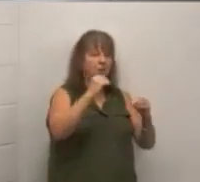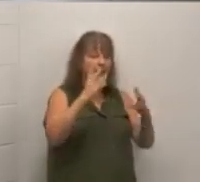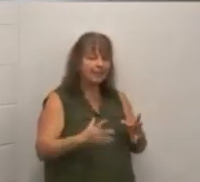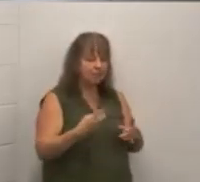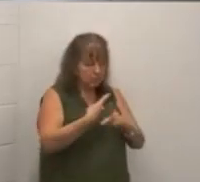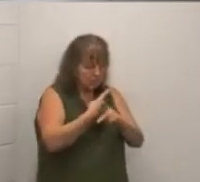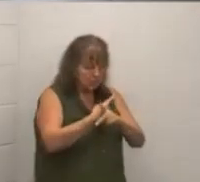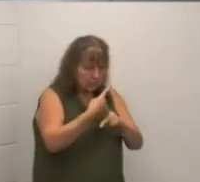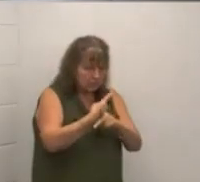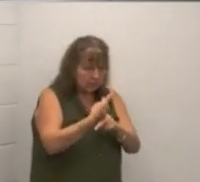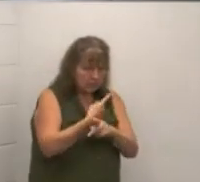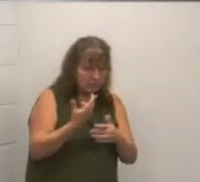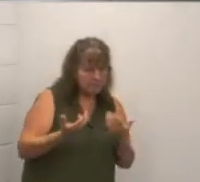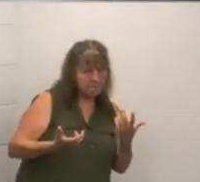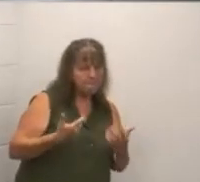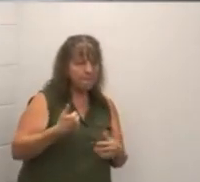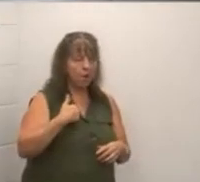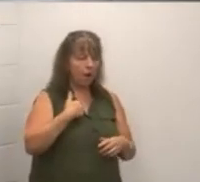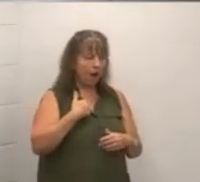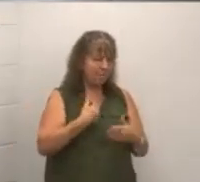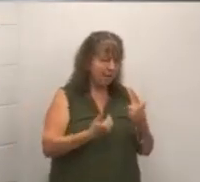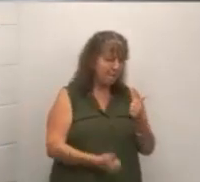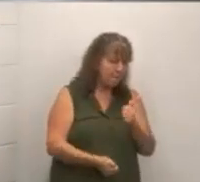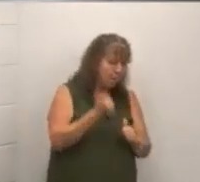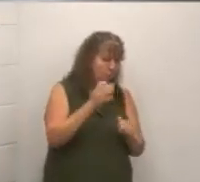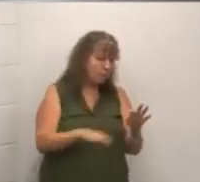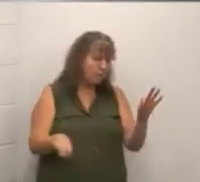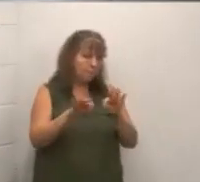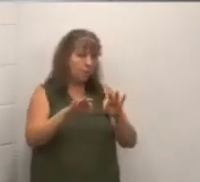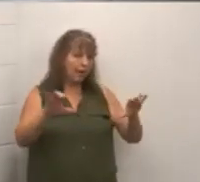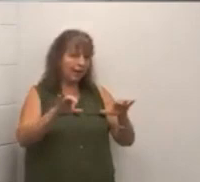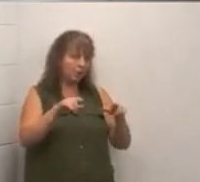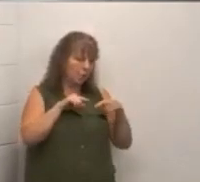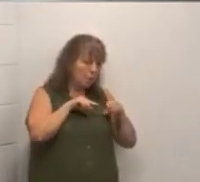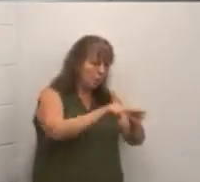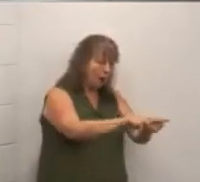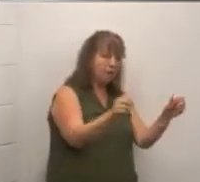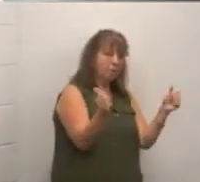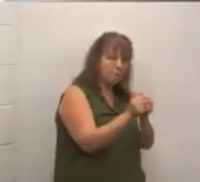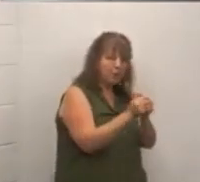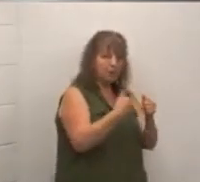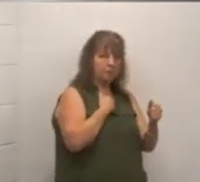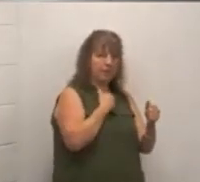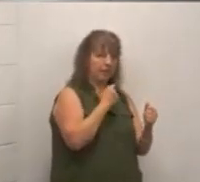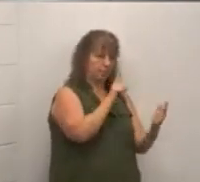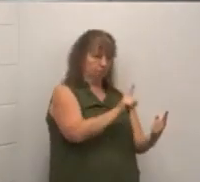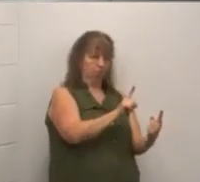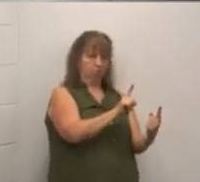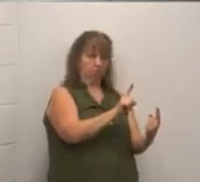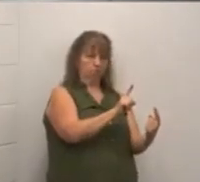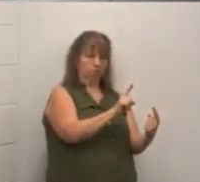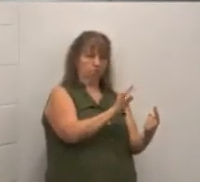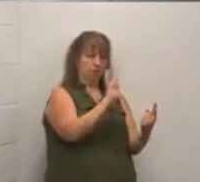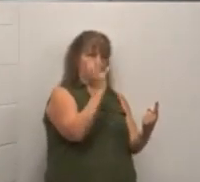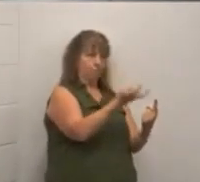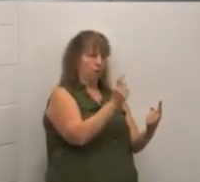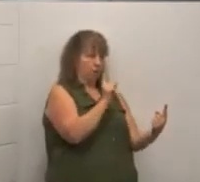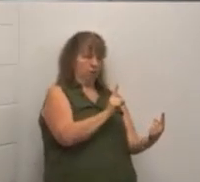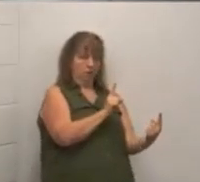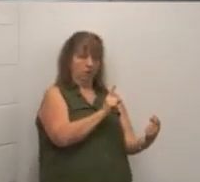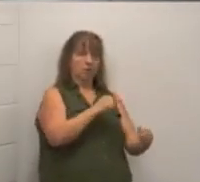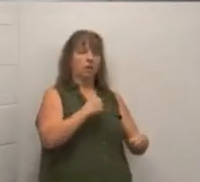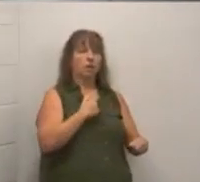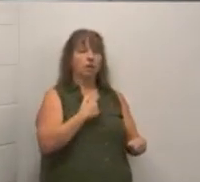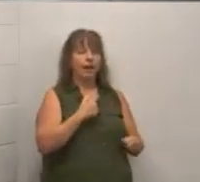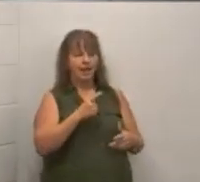about what are the things that I most need to do with my kids when they're in the room with me, and then what are the things that my students can do